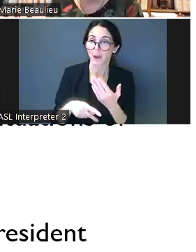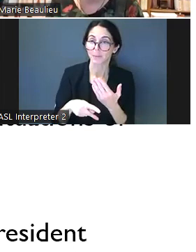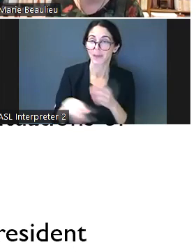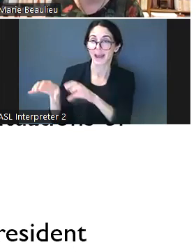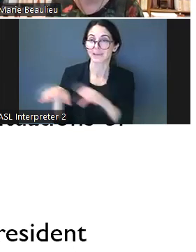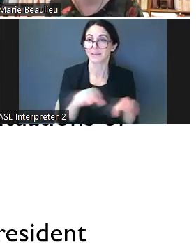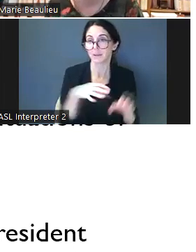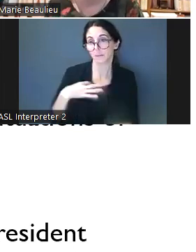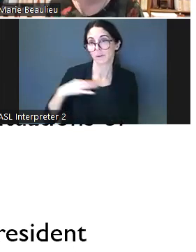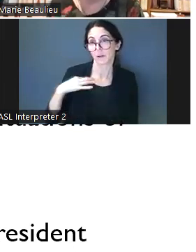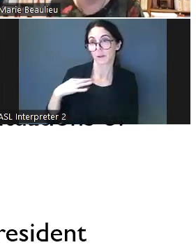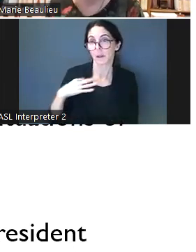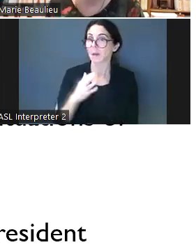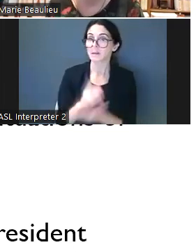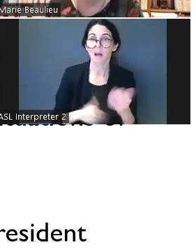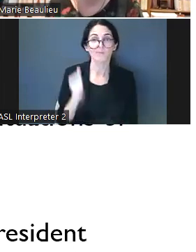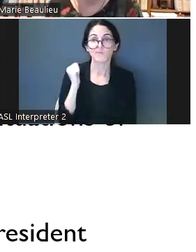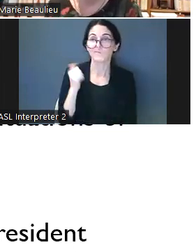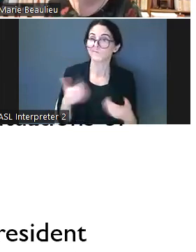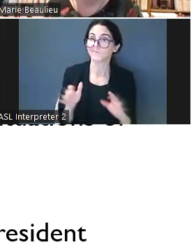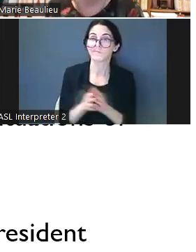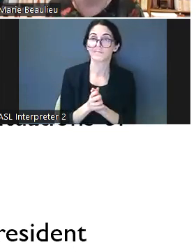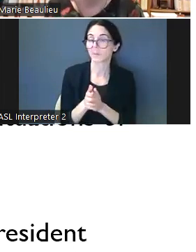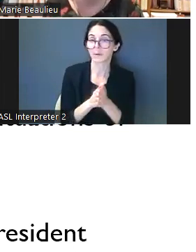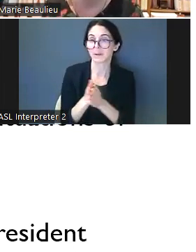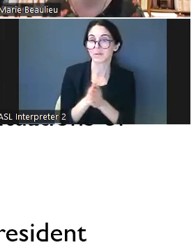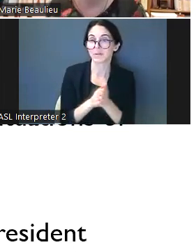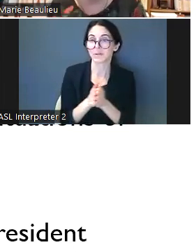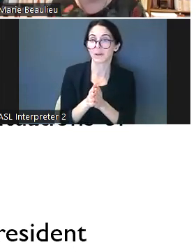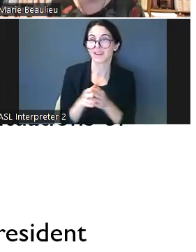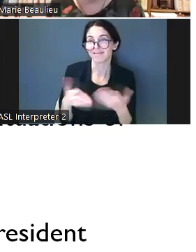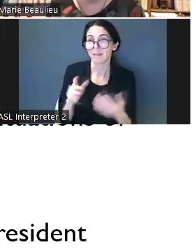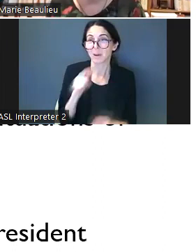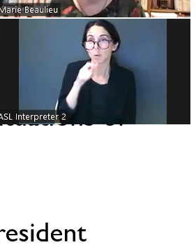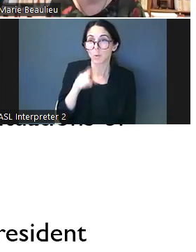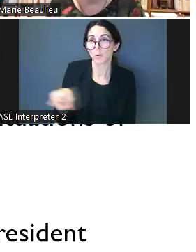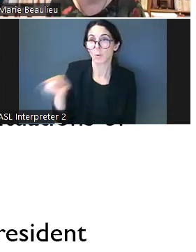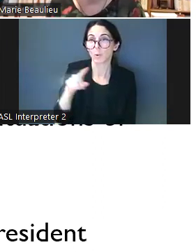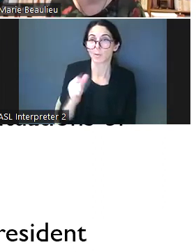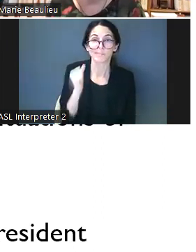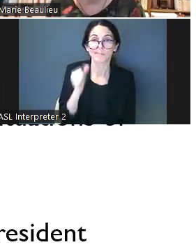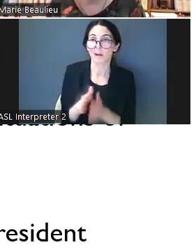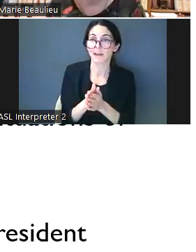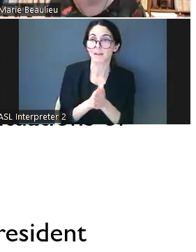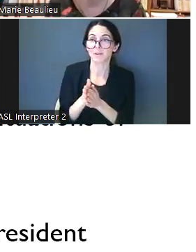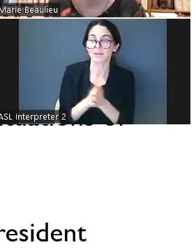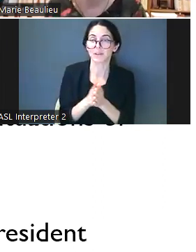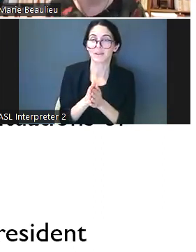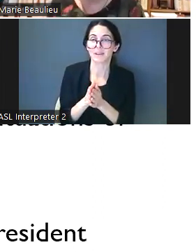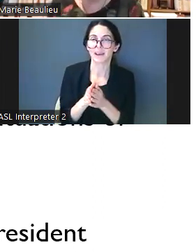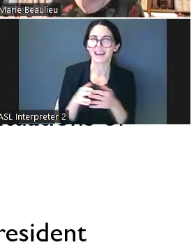actually didn't want to come. And a lot of time, these are the ones that maybe can be more seen as